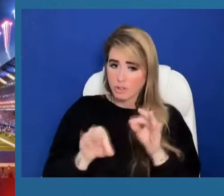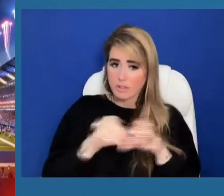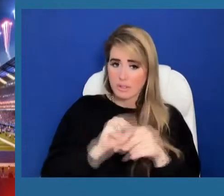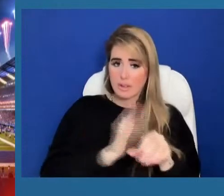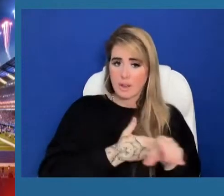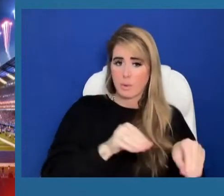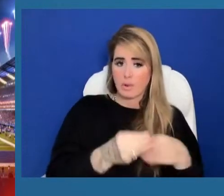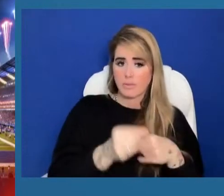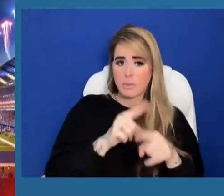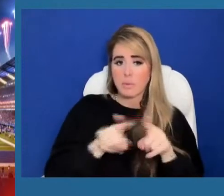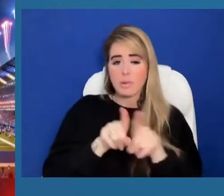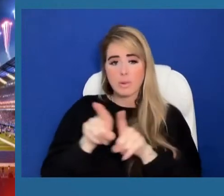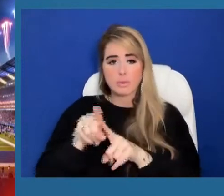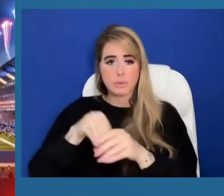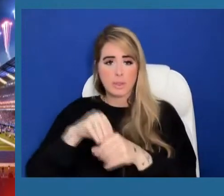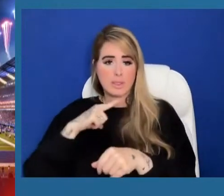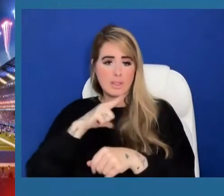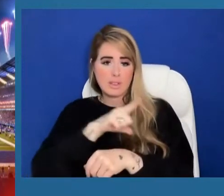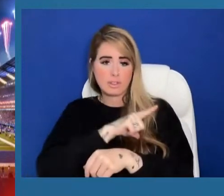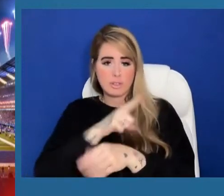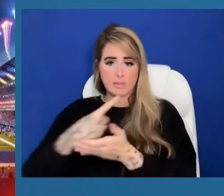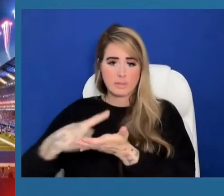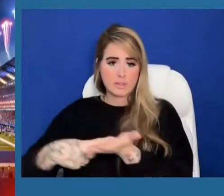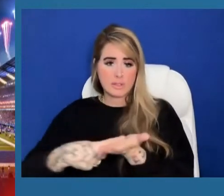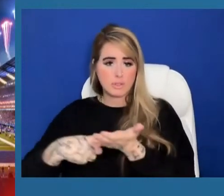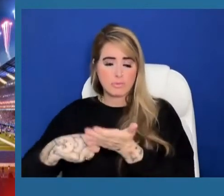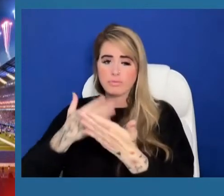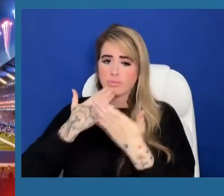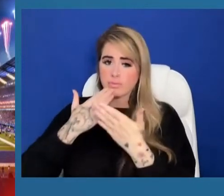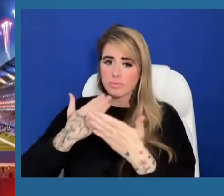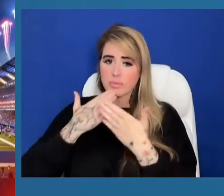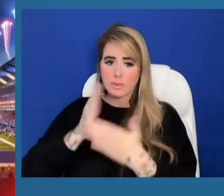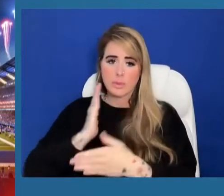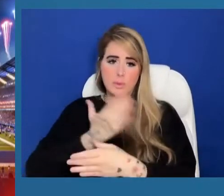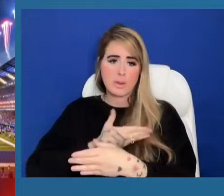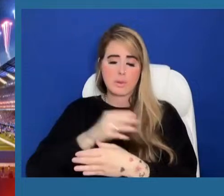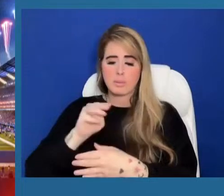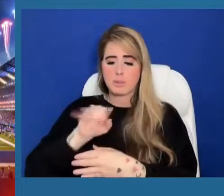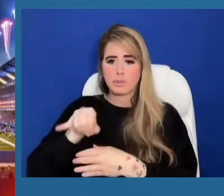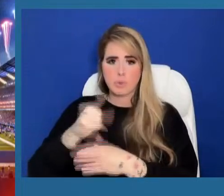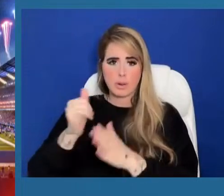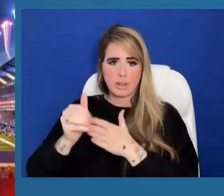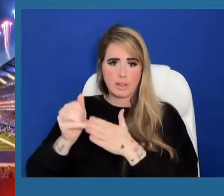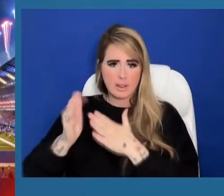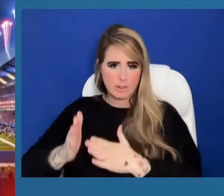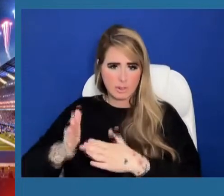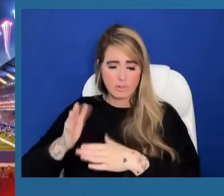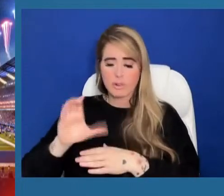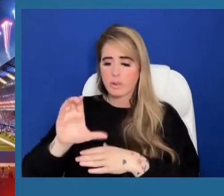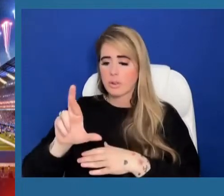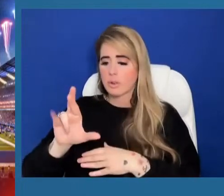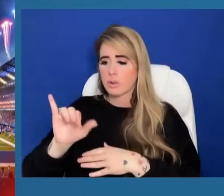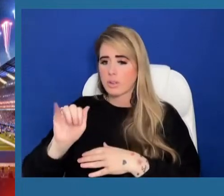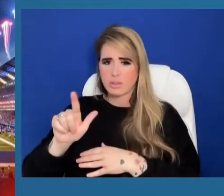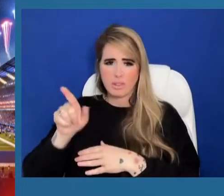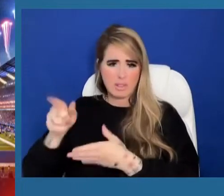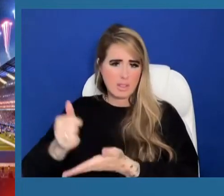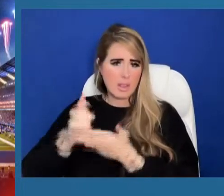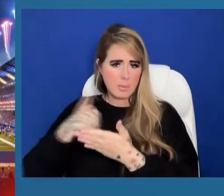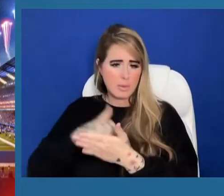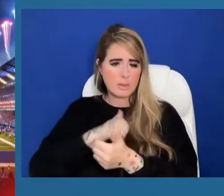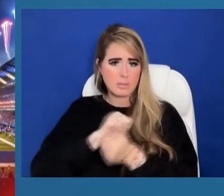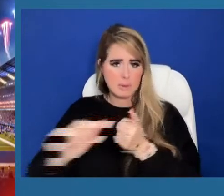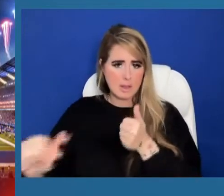also in the legislative floor. And I want to thank Majority Leader Crystal Peoples-Stokes for being a great champion and helping get it through.